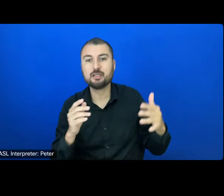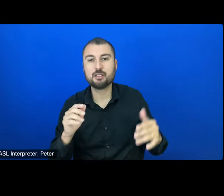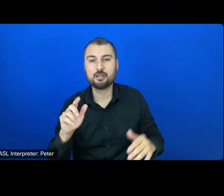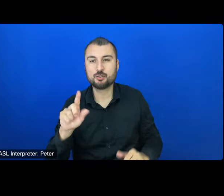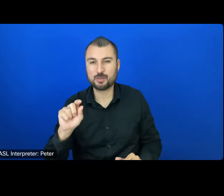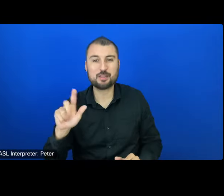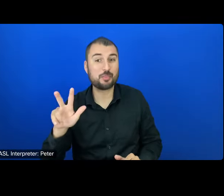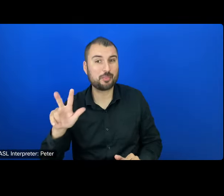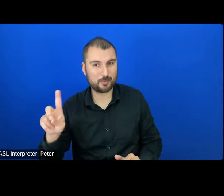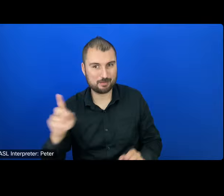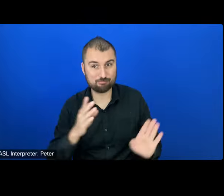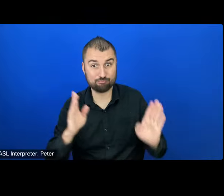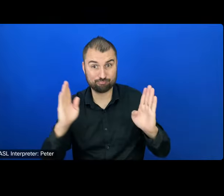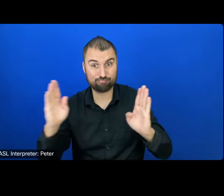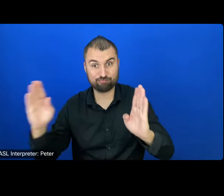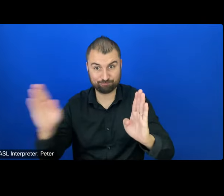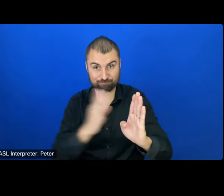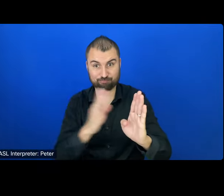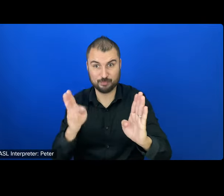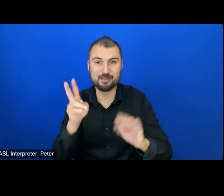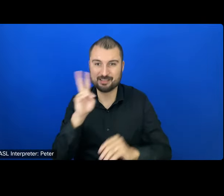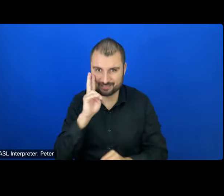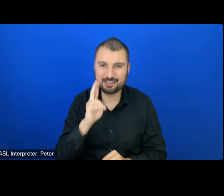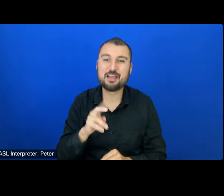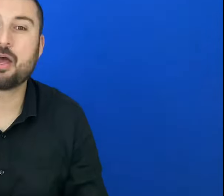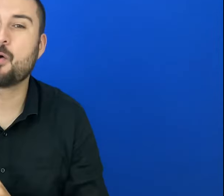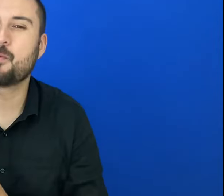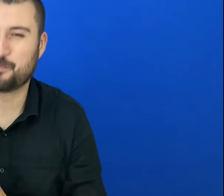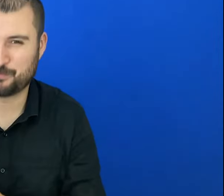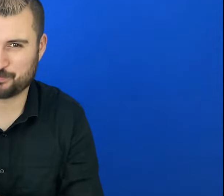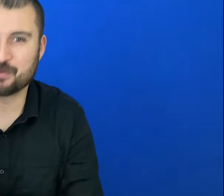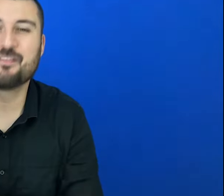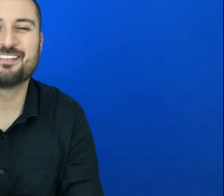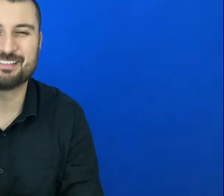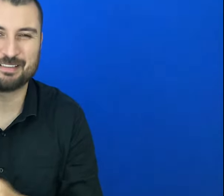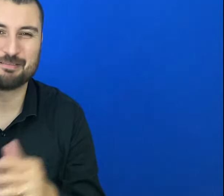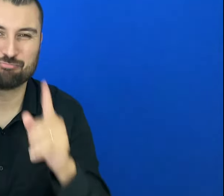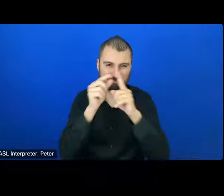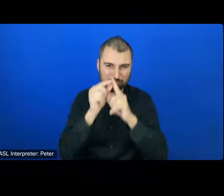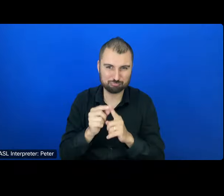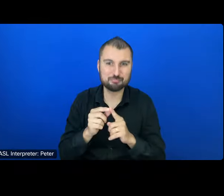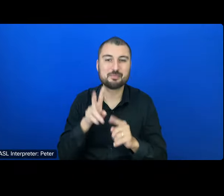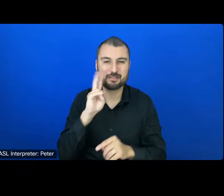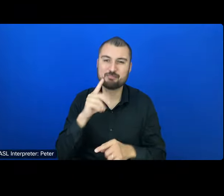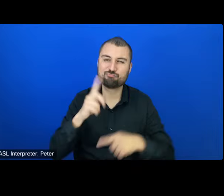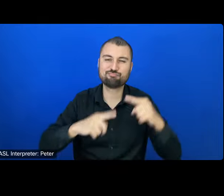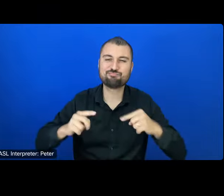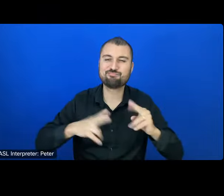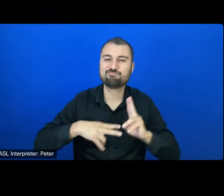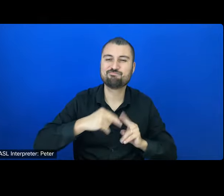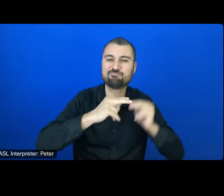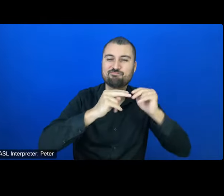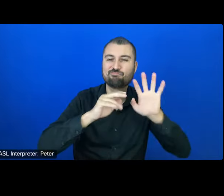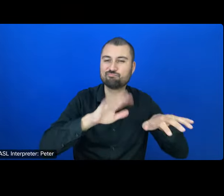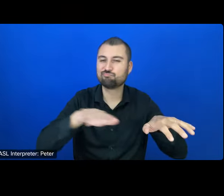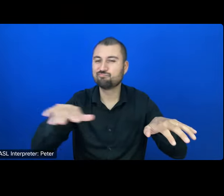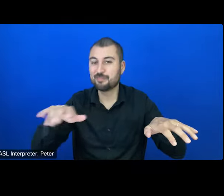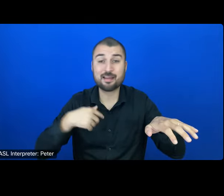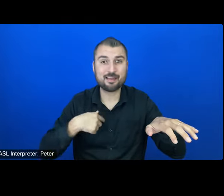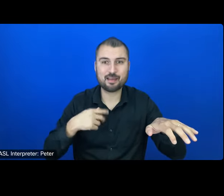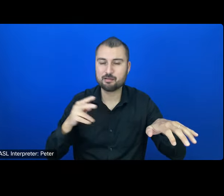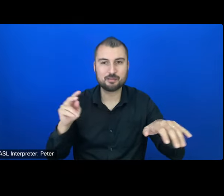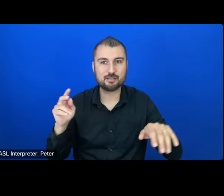I said, roofs, you'll see the word roof always start after, and it's just the various buildings. And I go with the roof